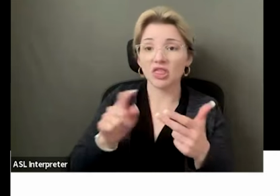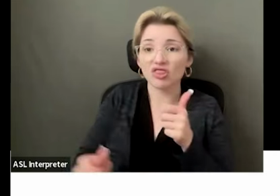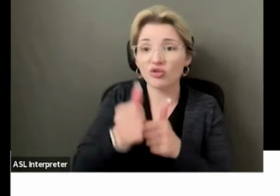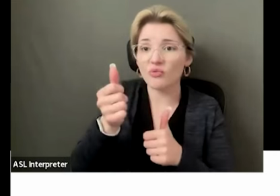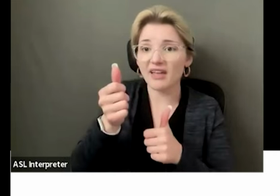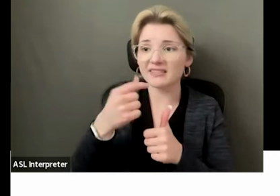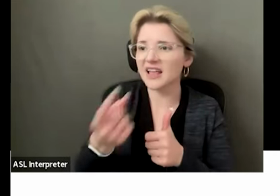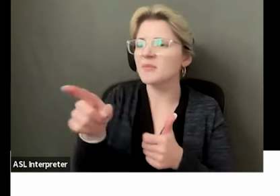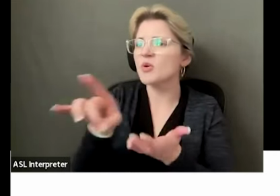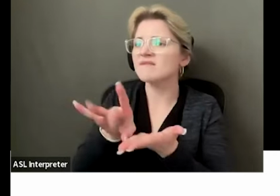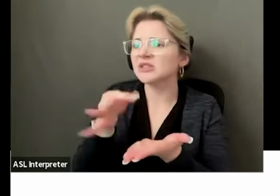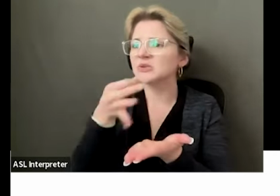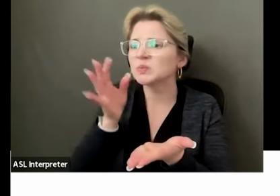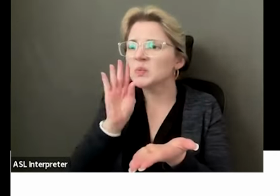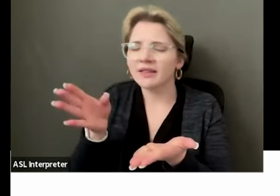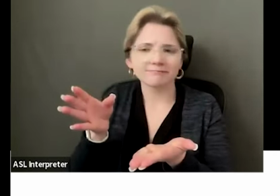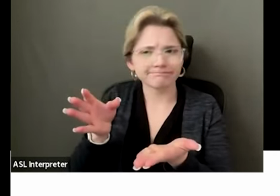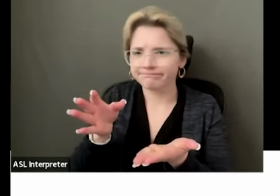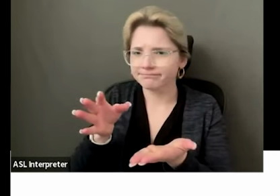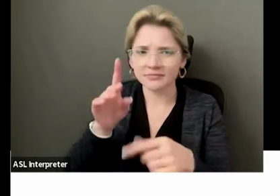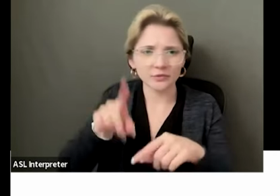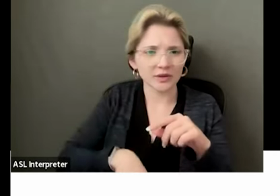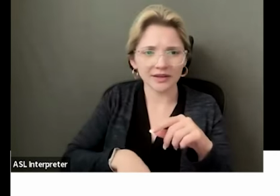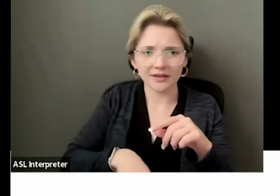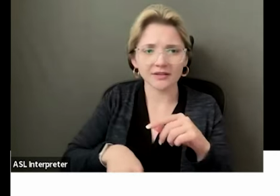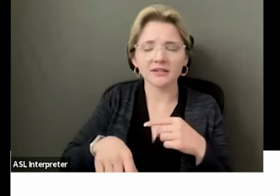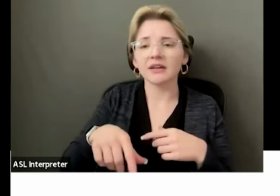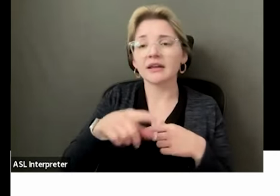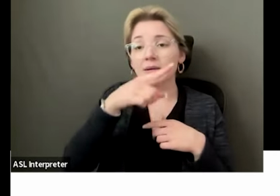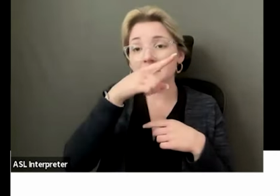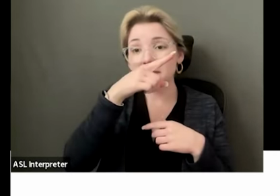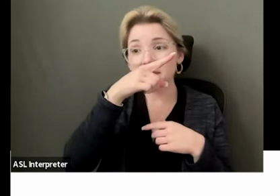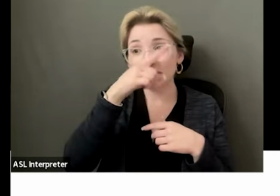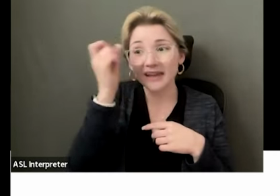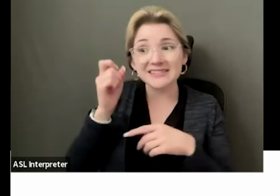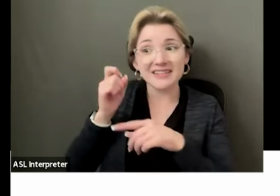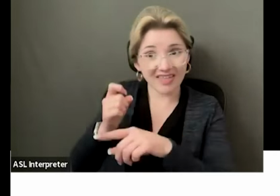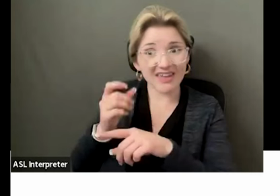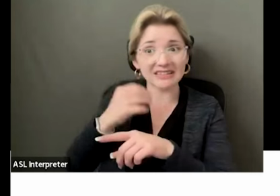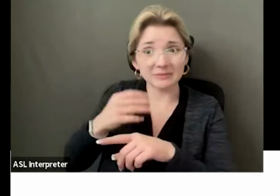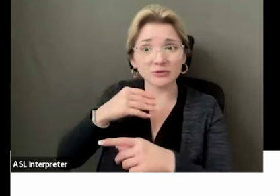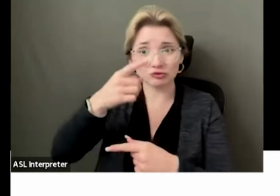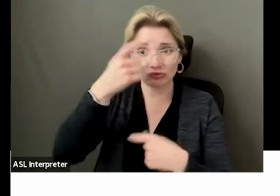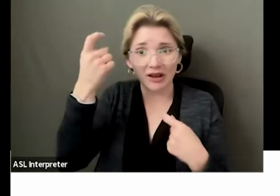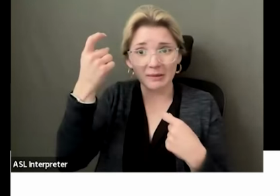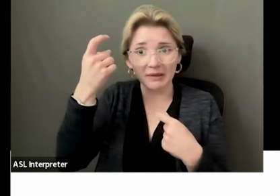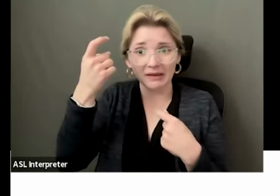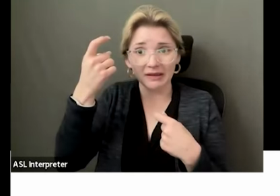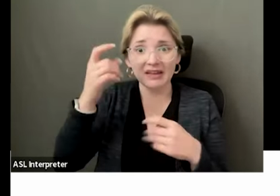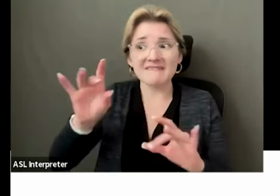assistance terminated because of the violence committed against them or because of the trauma that they are experiencing. So I think that's